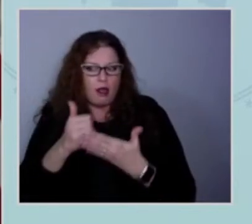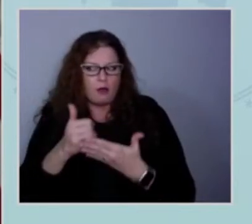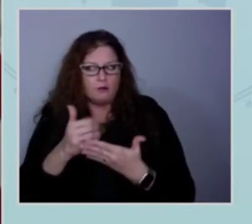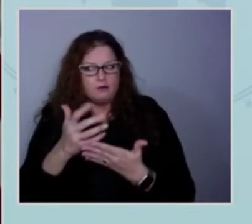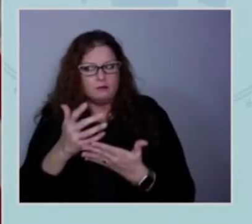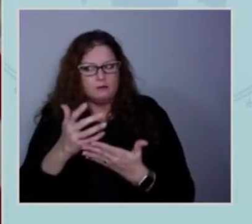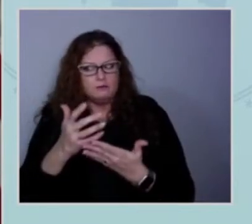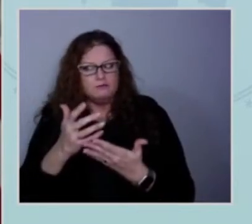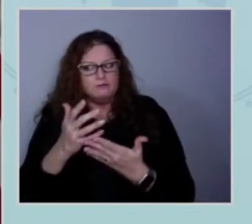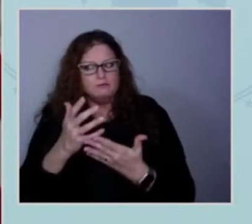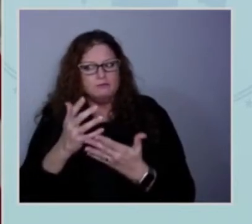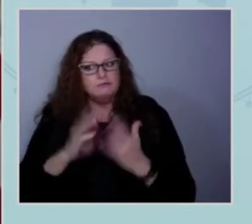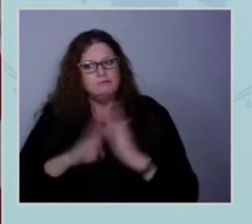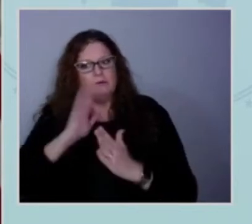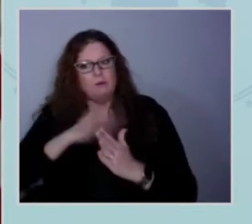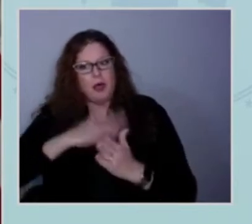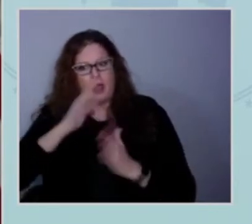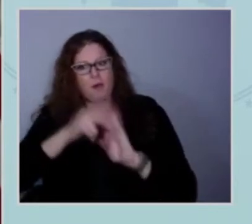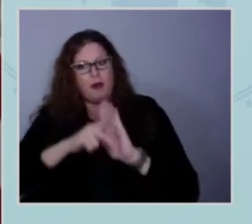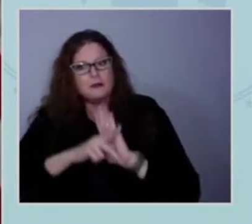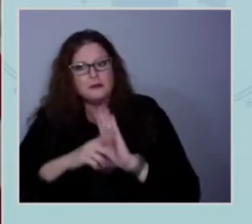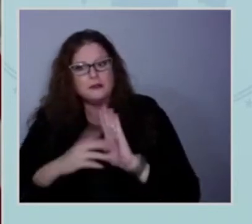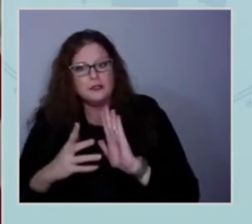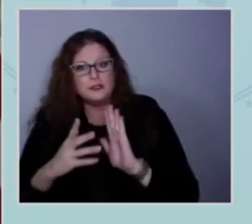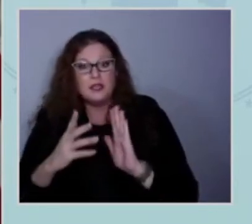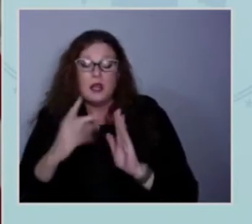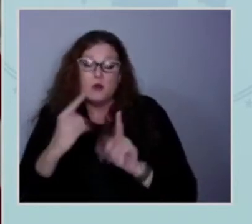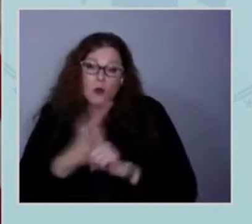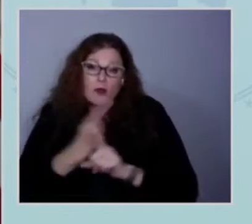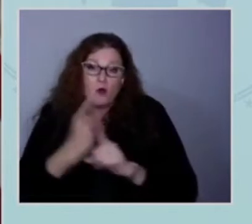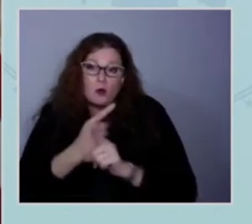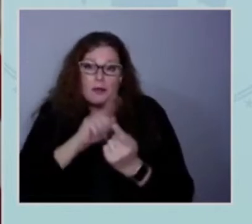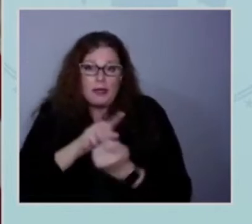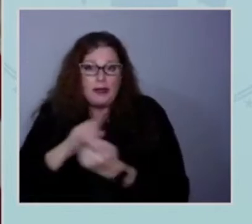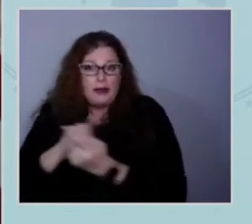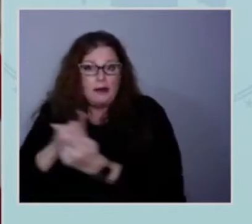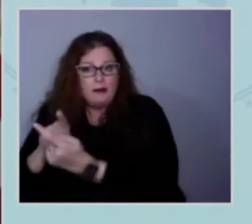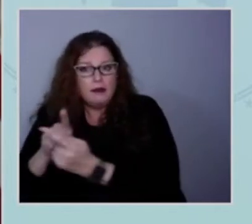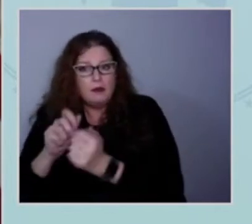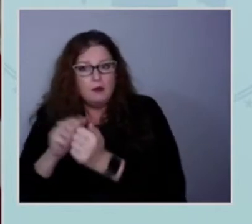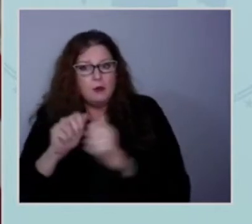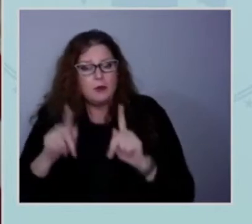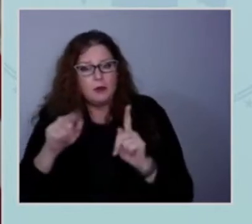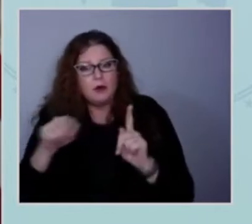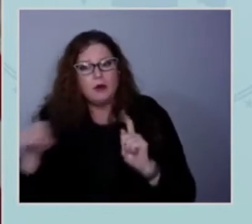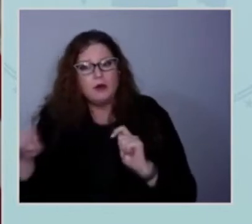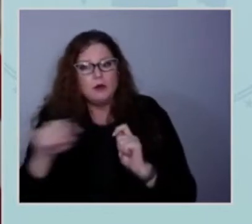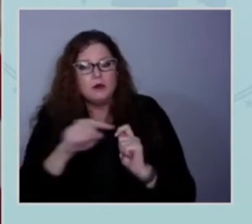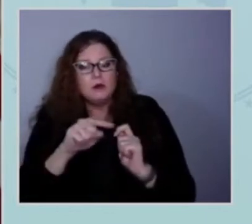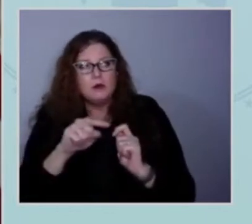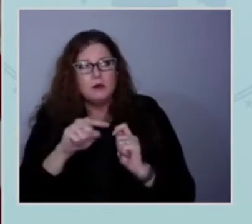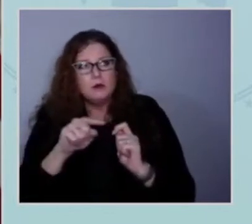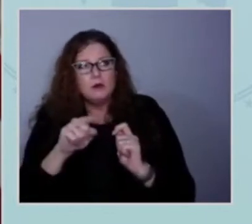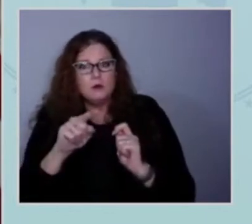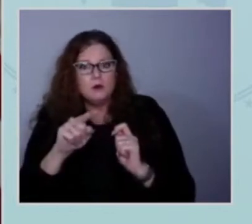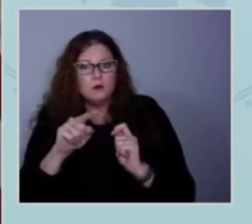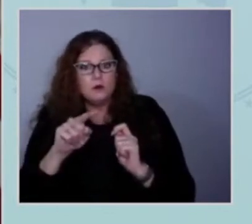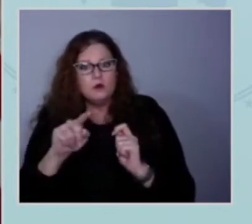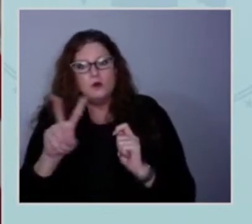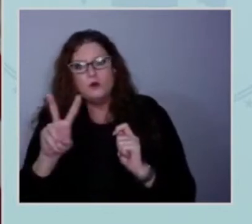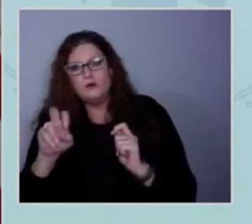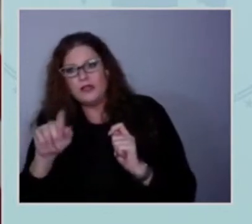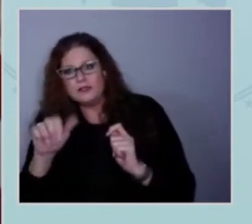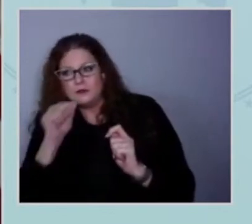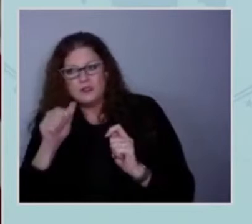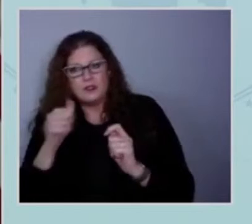concerns are, I'd like to hear it. It will help me inform my policy. And I've been doing this on a regular basis,